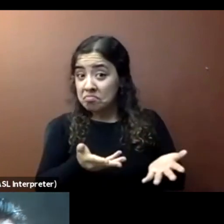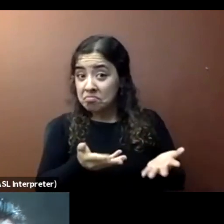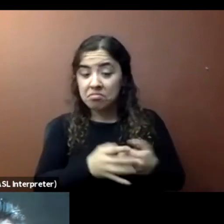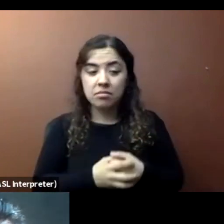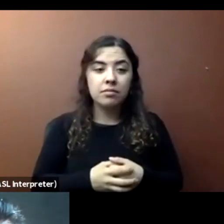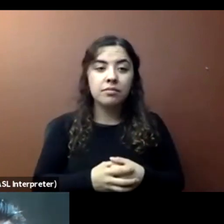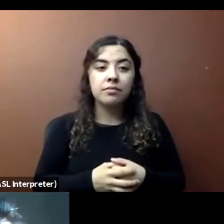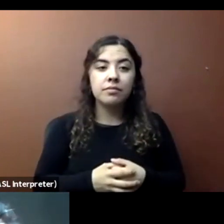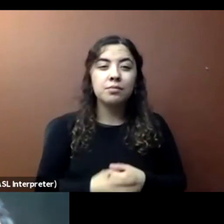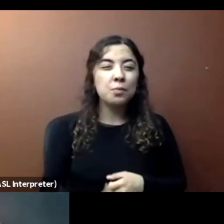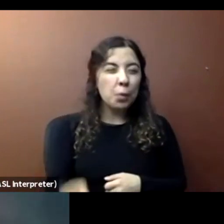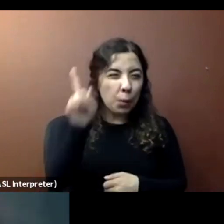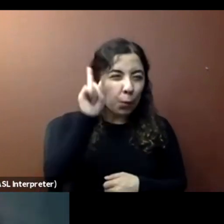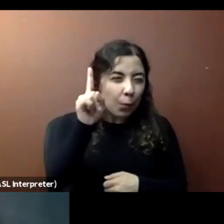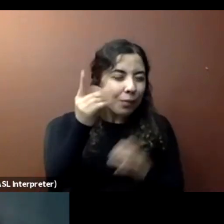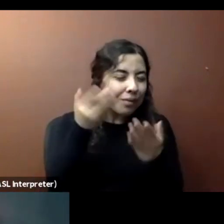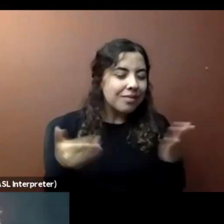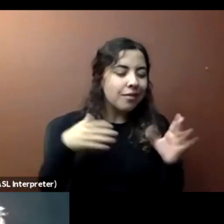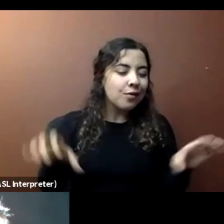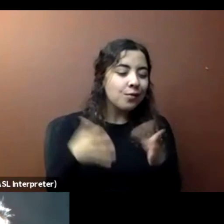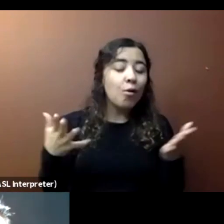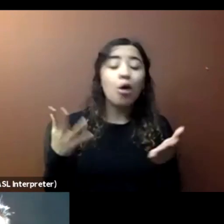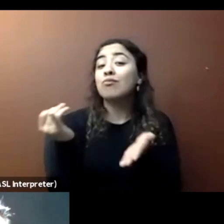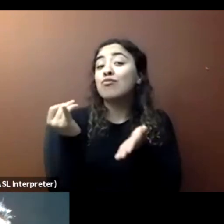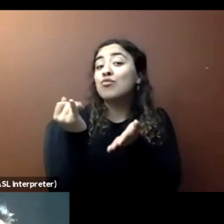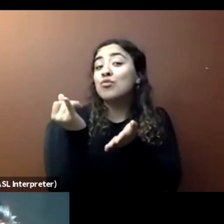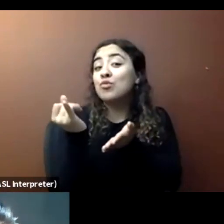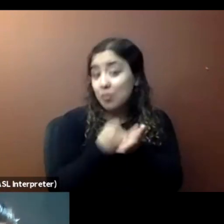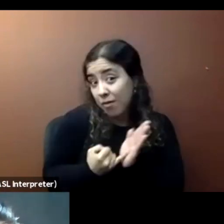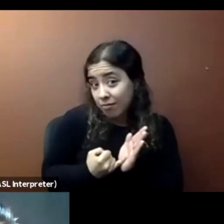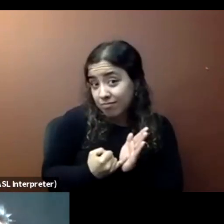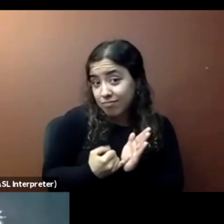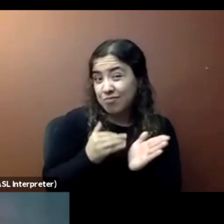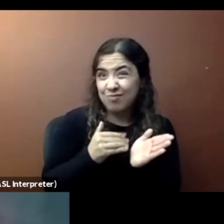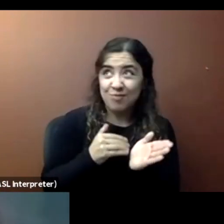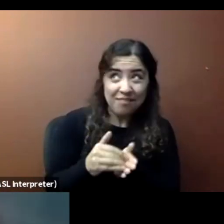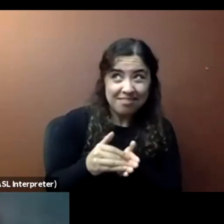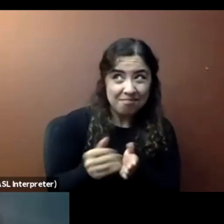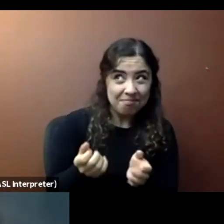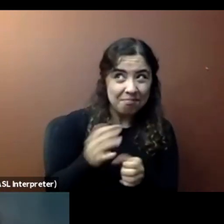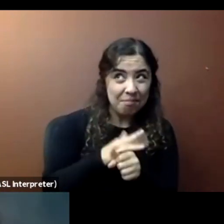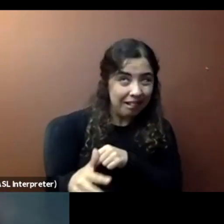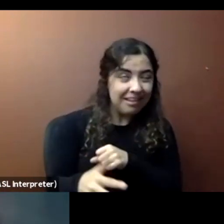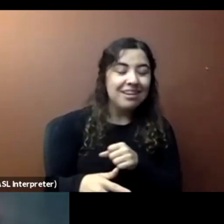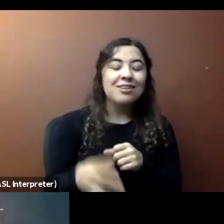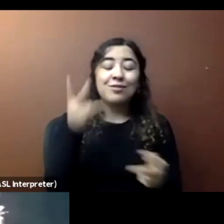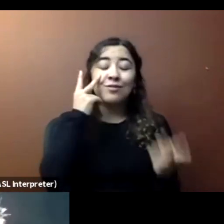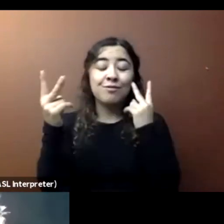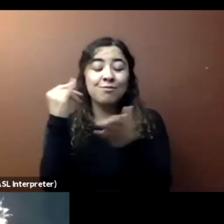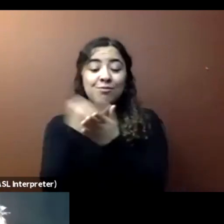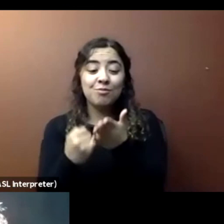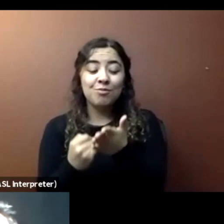One thing that I also do is draw a lot. And so I think visual art is also a really